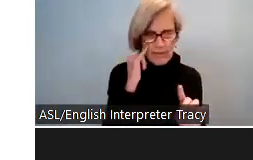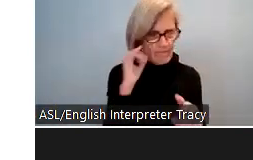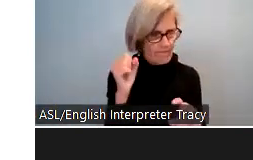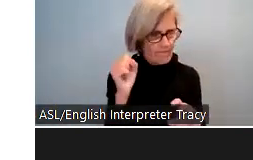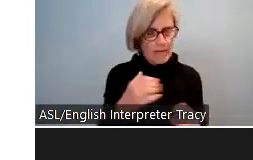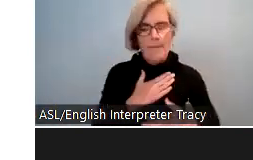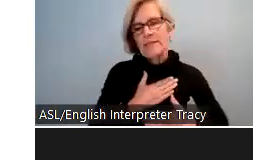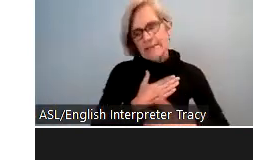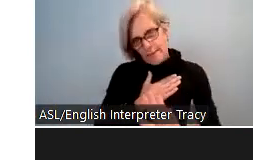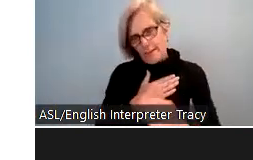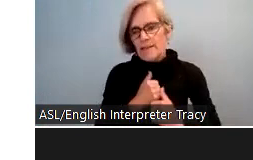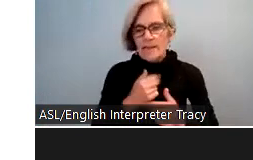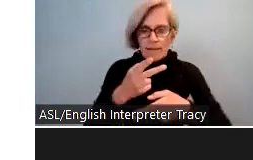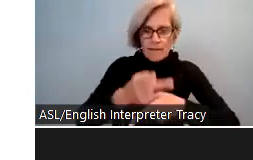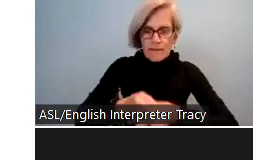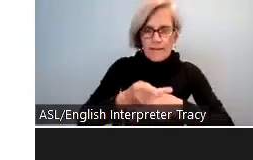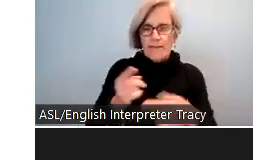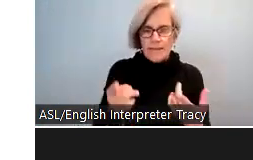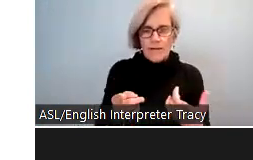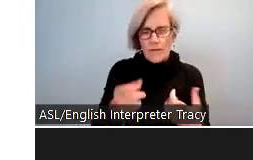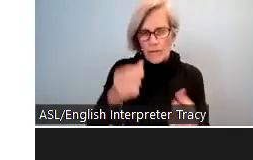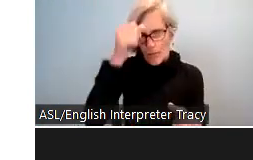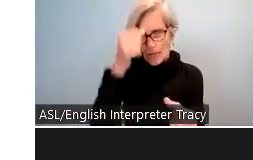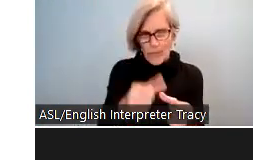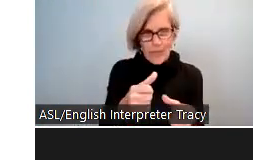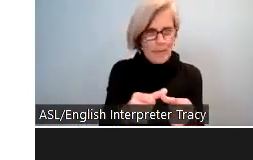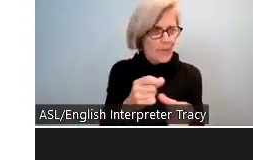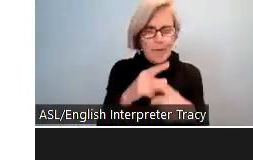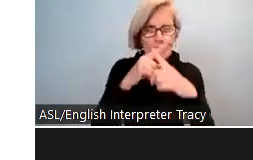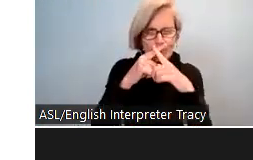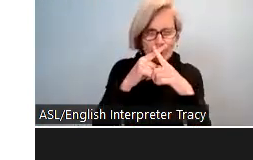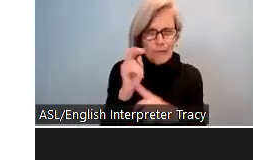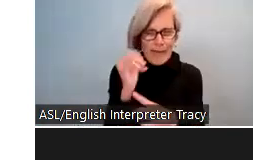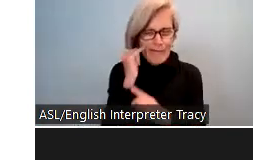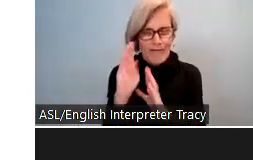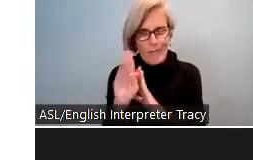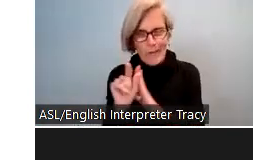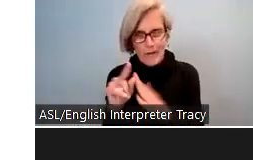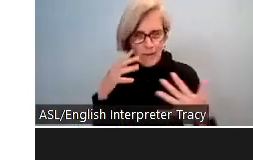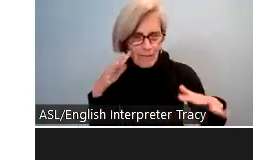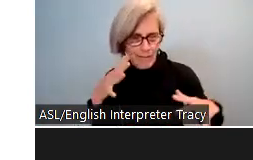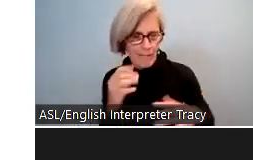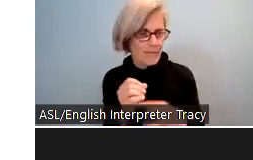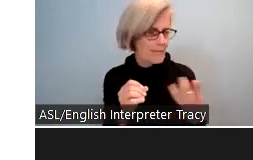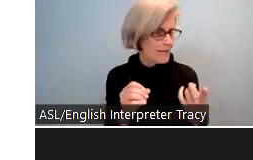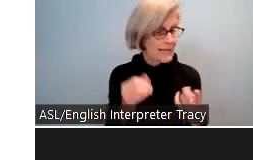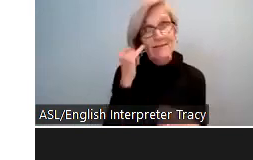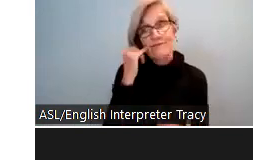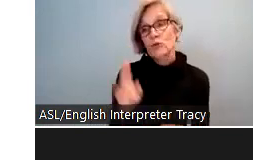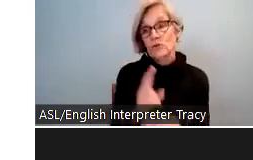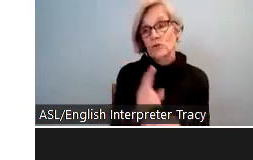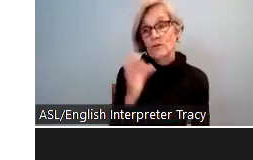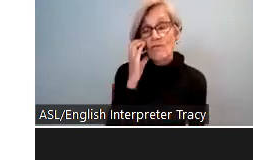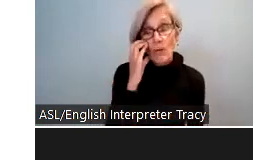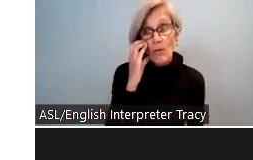care to be mindful of your audio. If there's any background noise, and when you're using the phone to mute